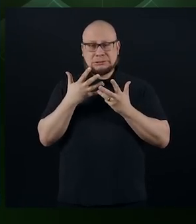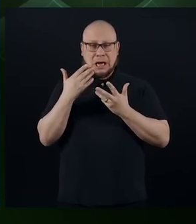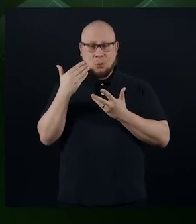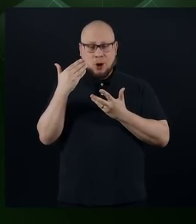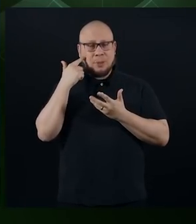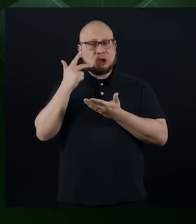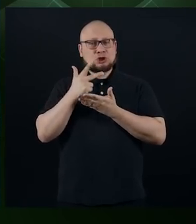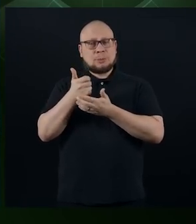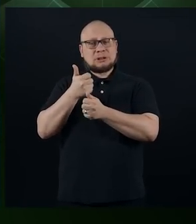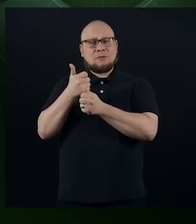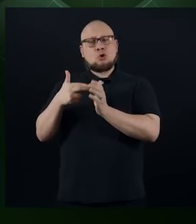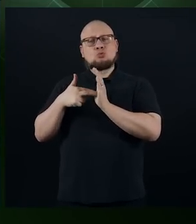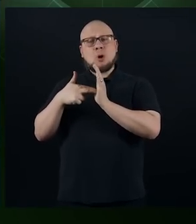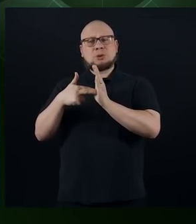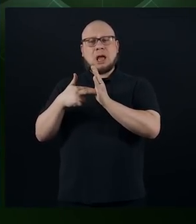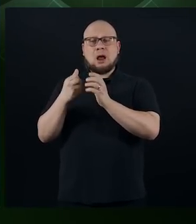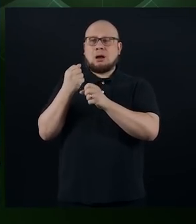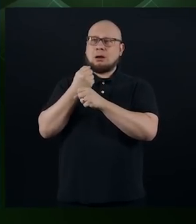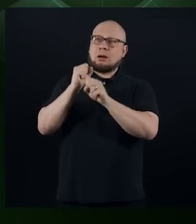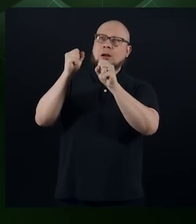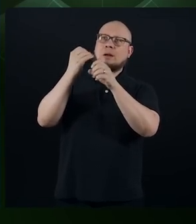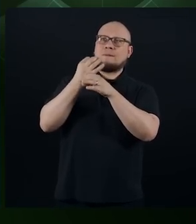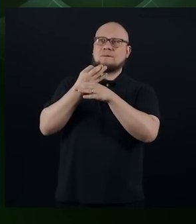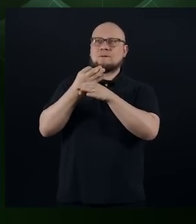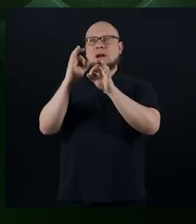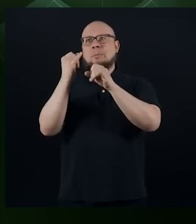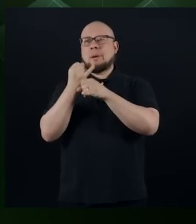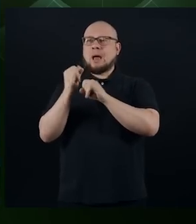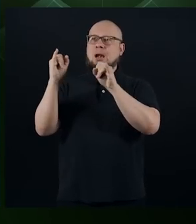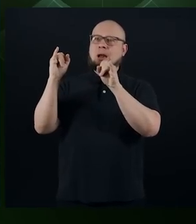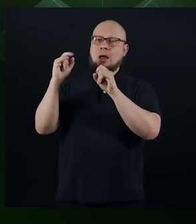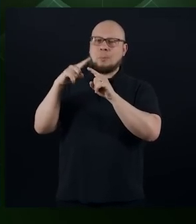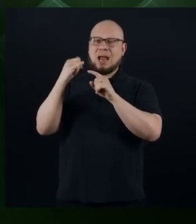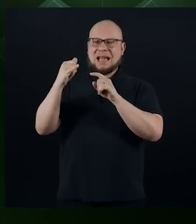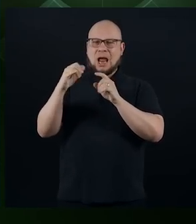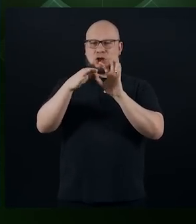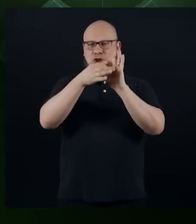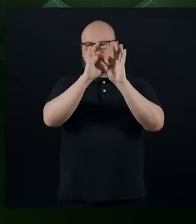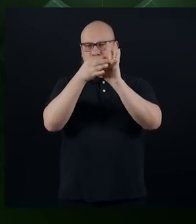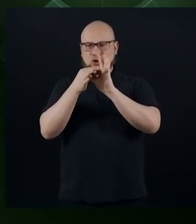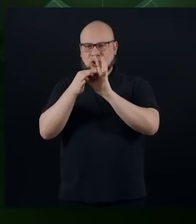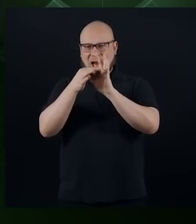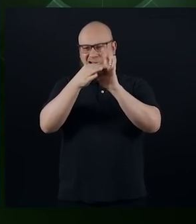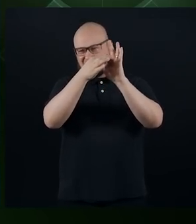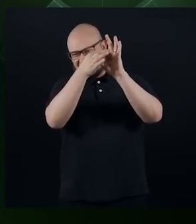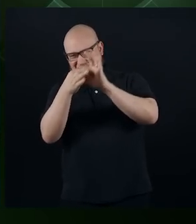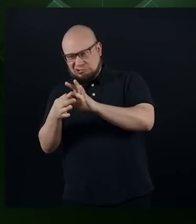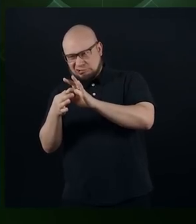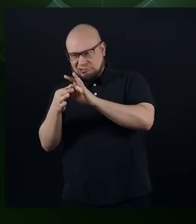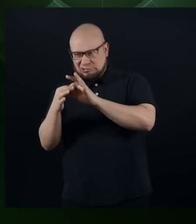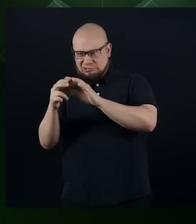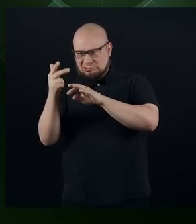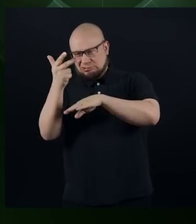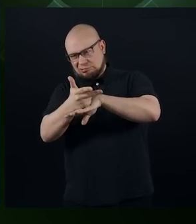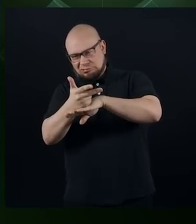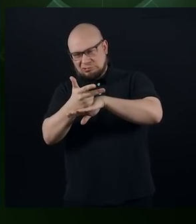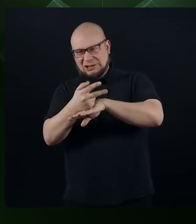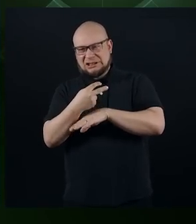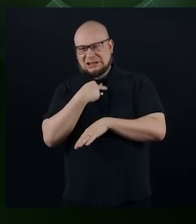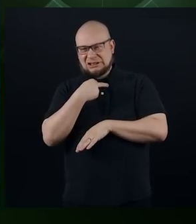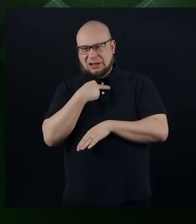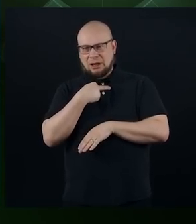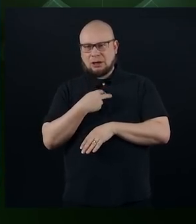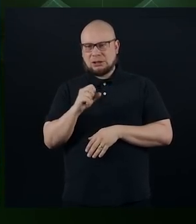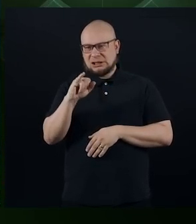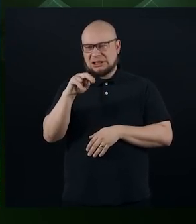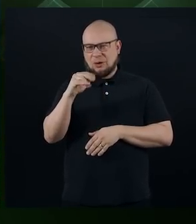it's chained. You know, the ship of freedom and everything that that represents is chained at the bottom of the ocean floor, about to be dragged into